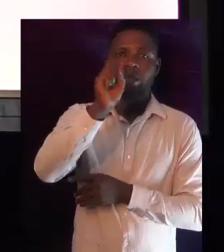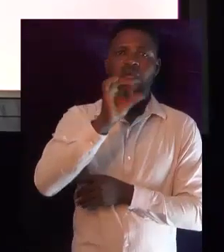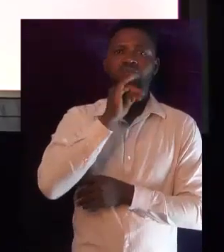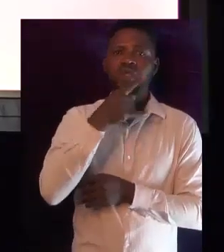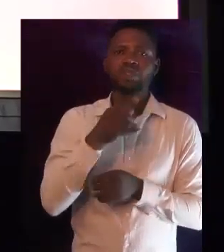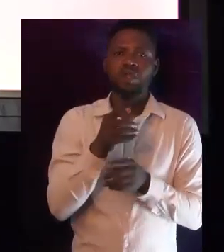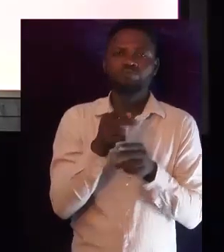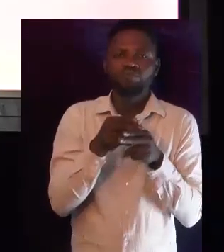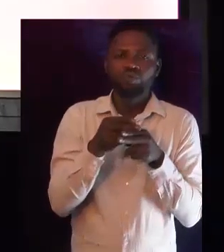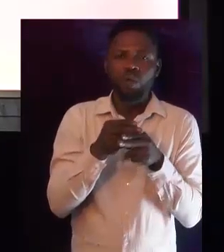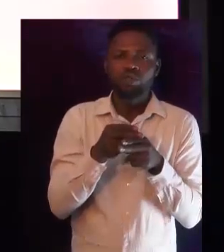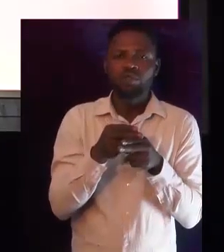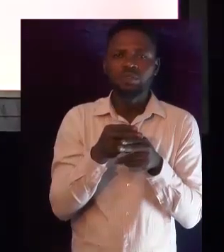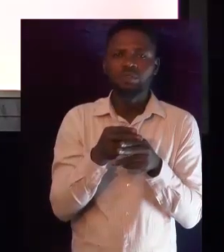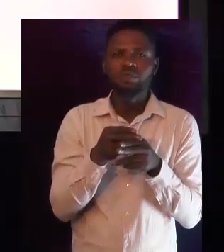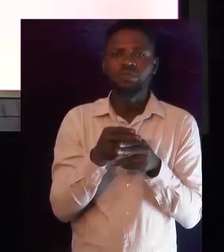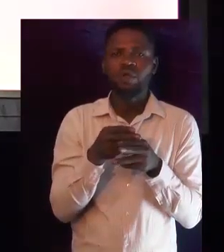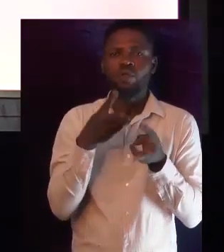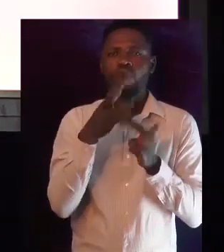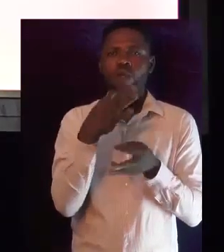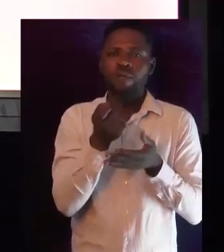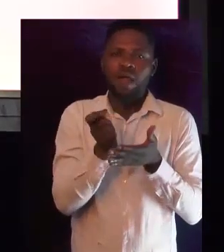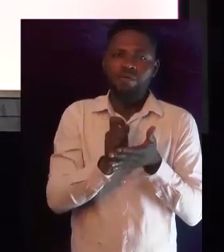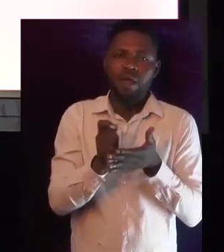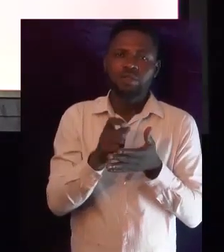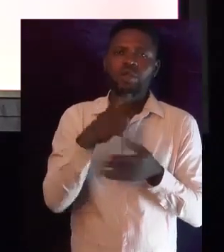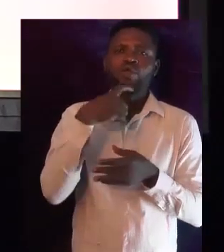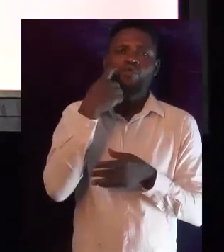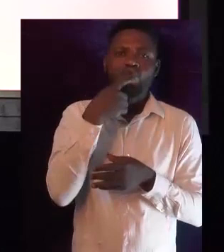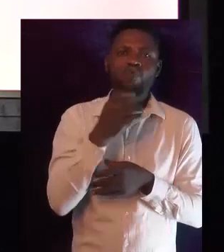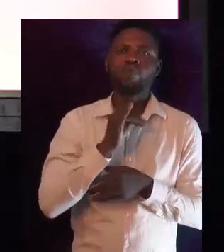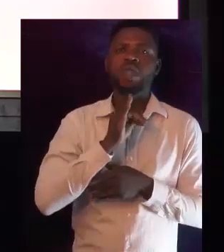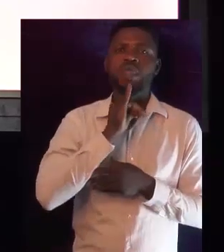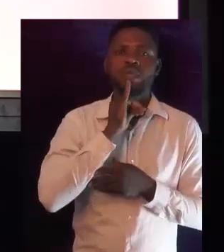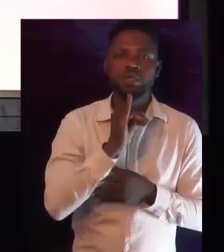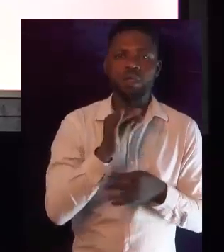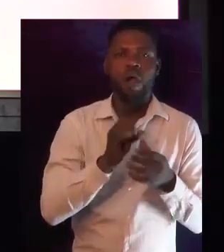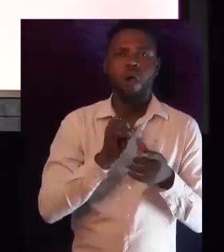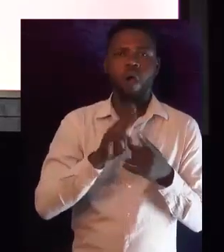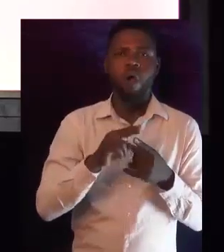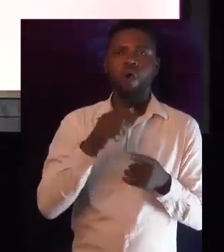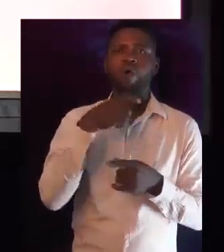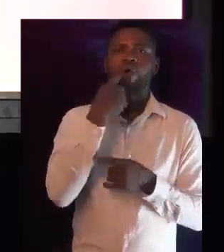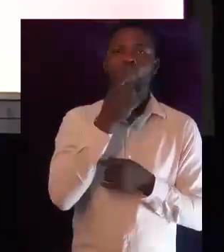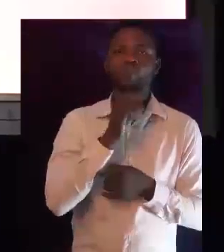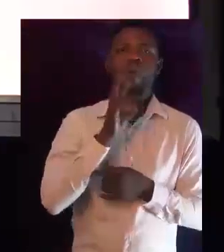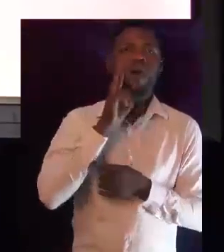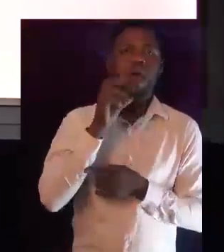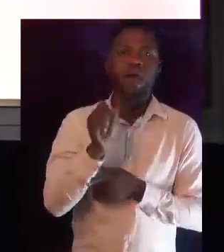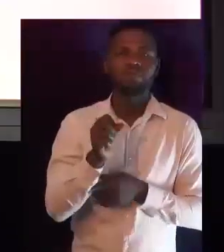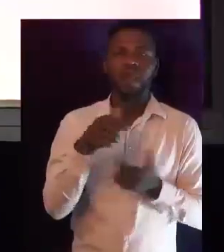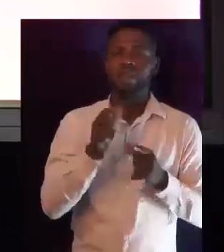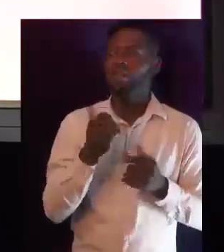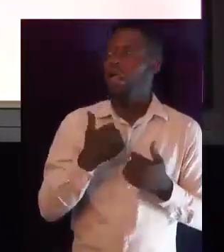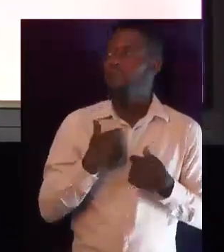W-H-O'(S) is the shortened form of who is or who